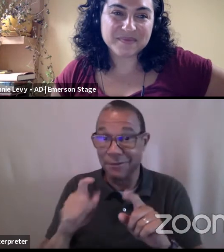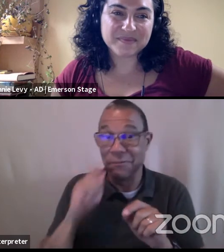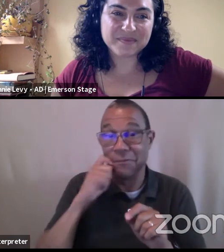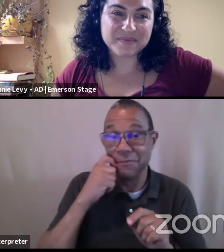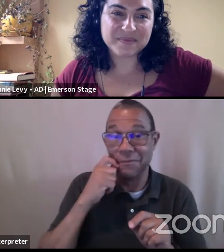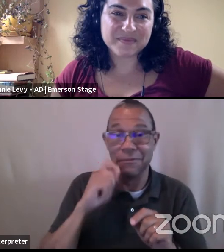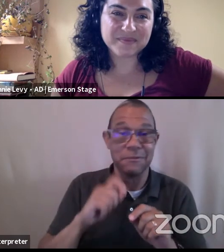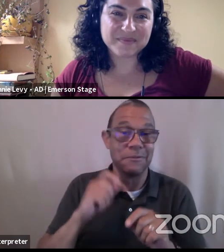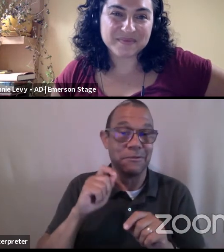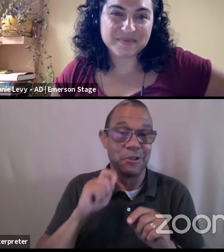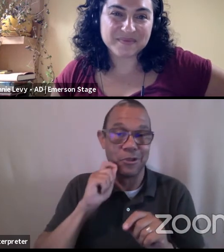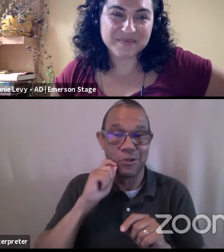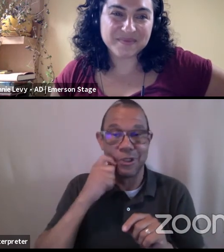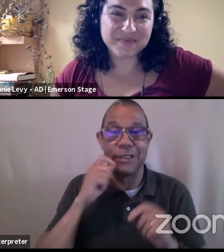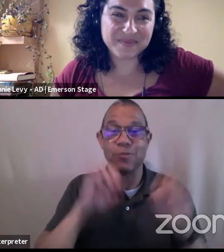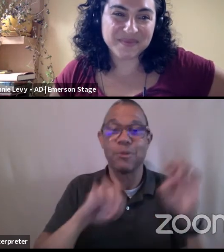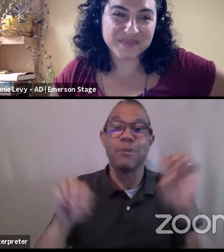it's a great experimentation